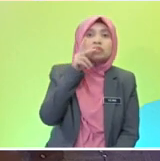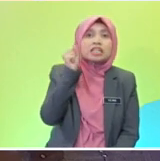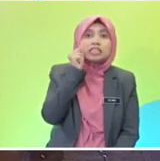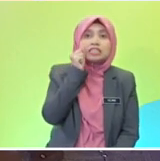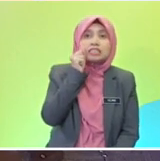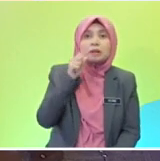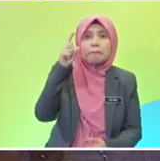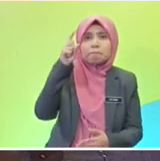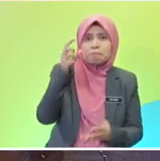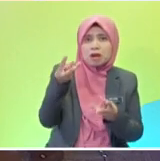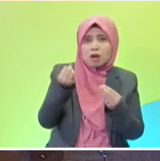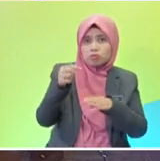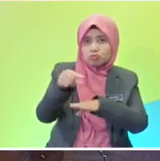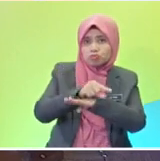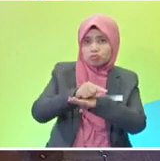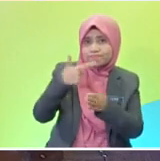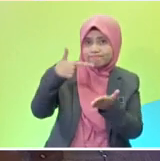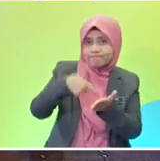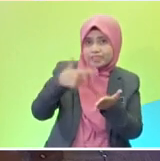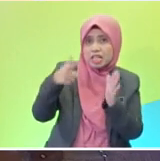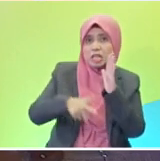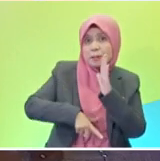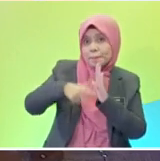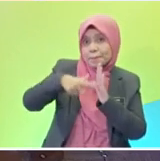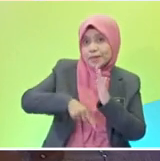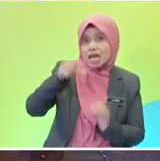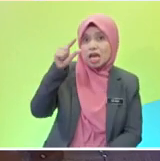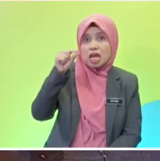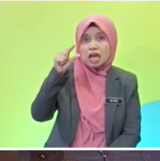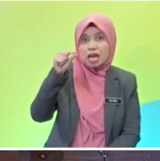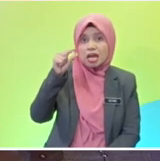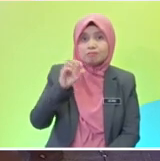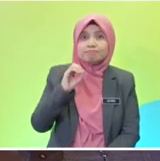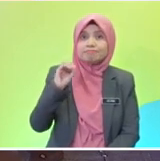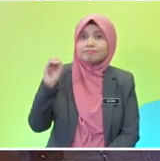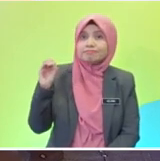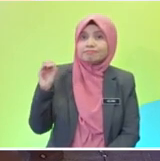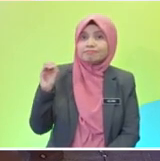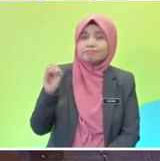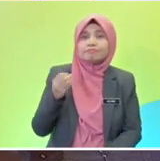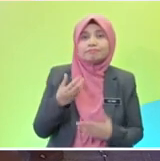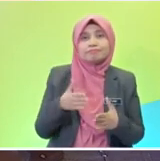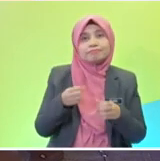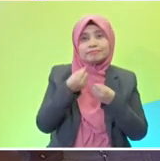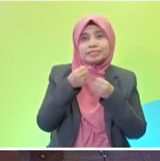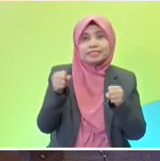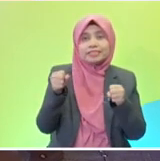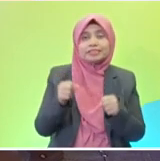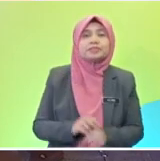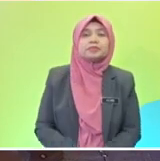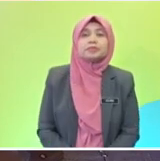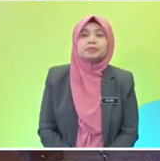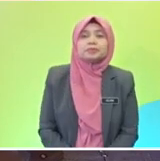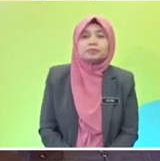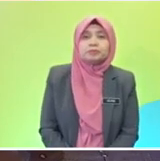glue here. I'm going to put some more here for you. Oh, so you can put it there as well. Yeah, okay.